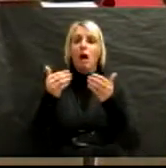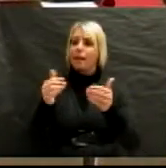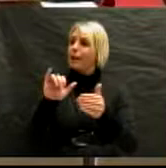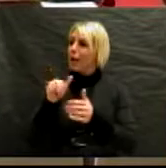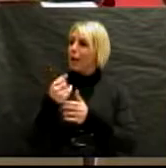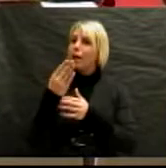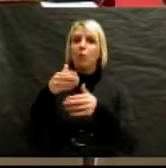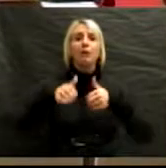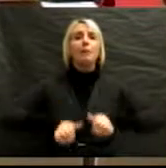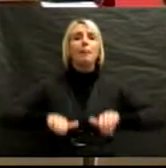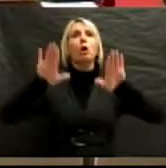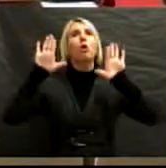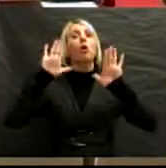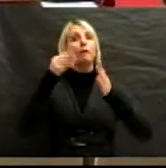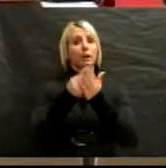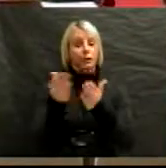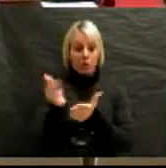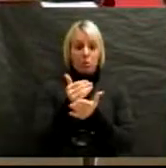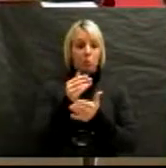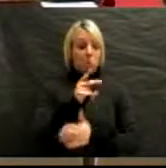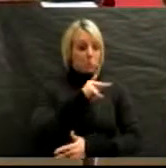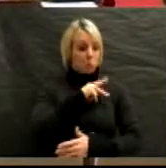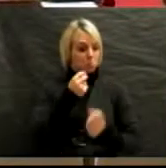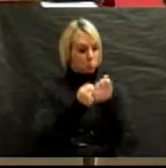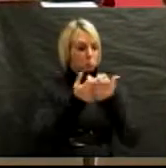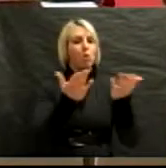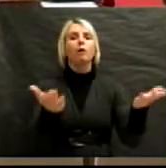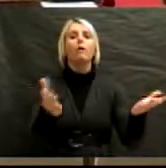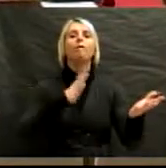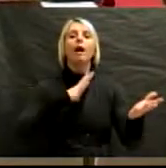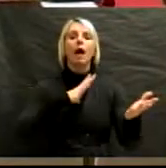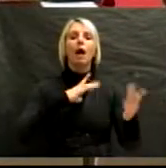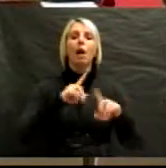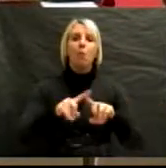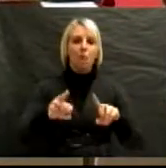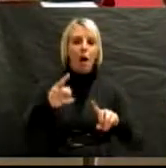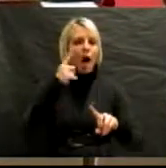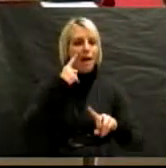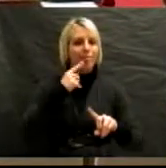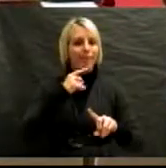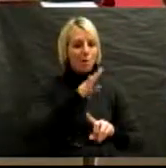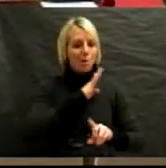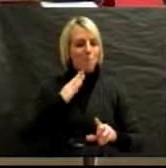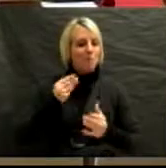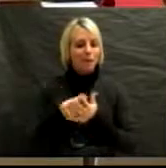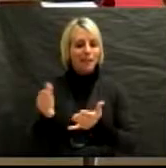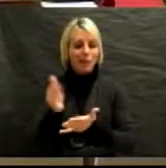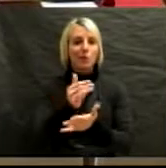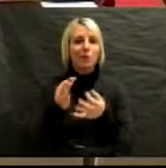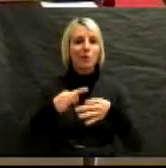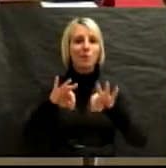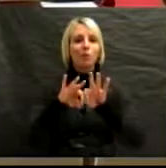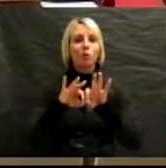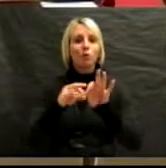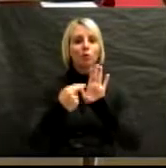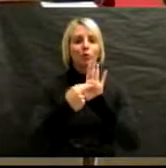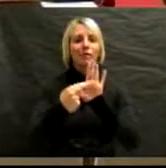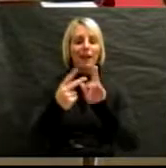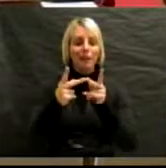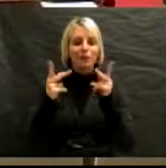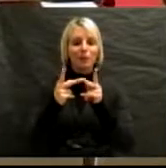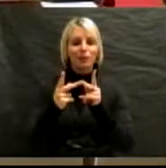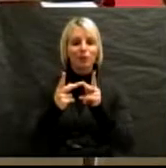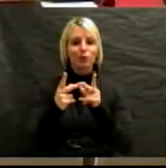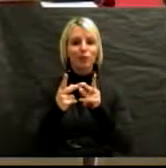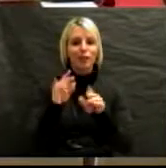salary is important to reflect the importance of the position as much as anything else. This amount of money would be significantly